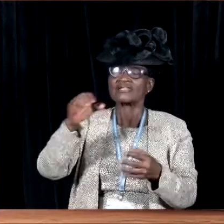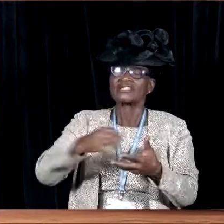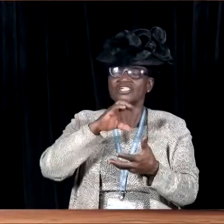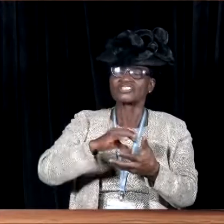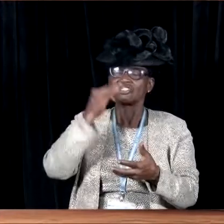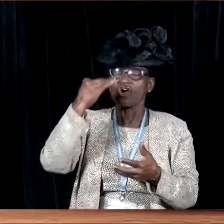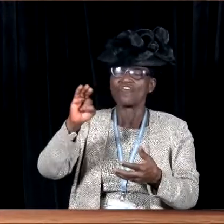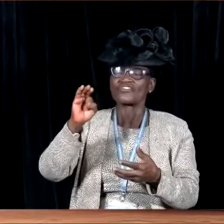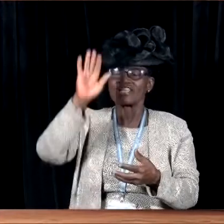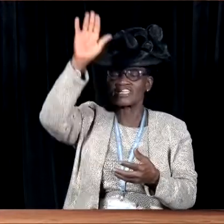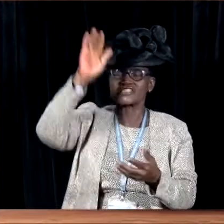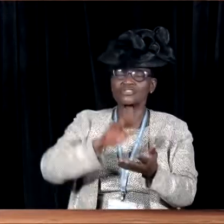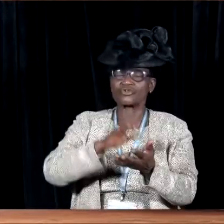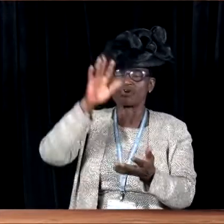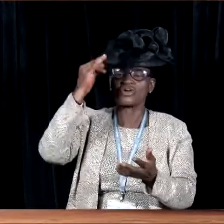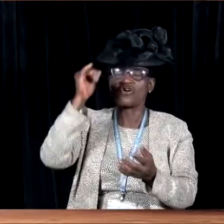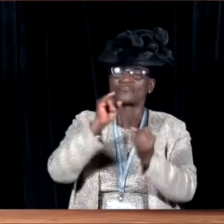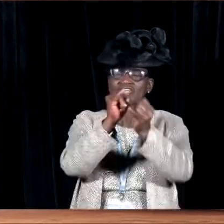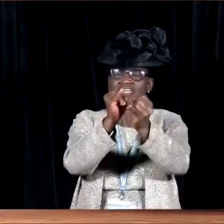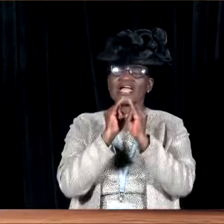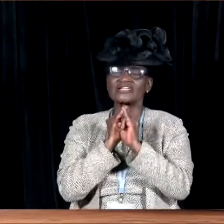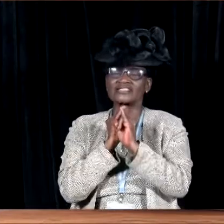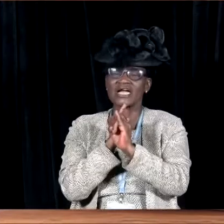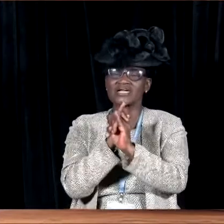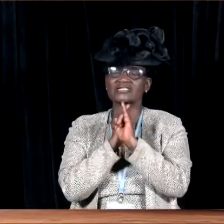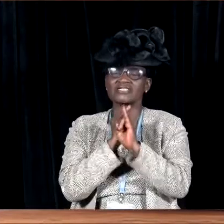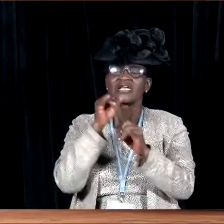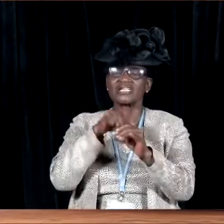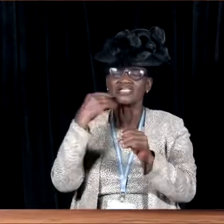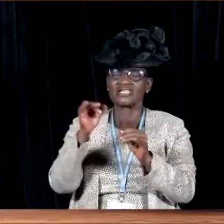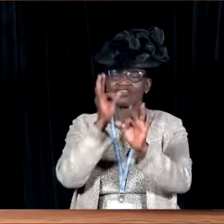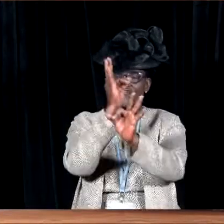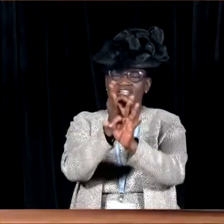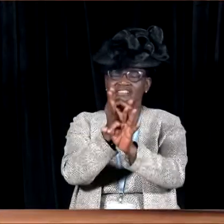glory of his inheritance in the saints,